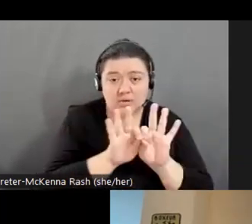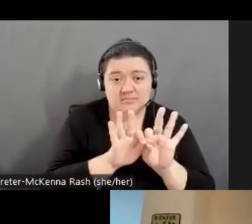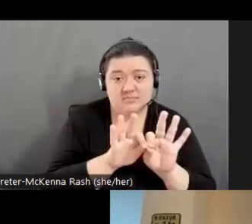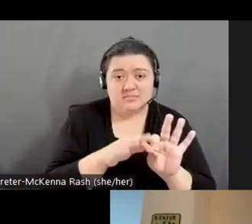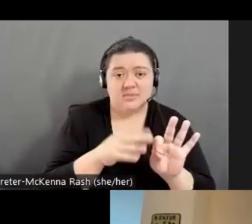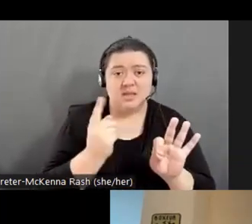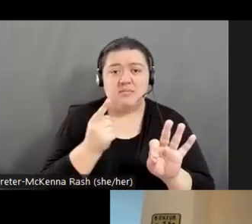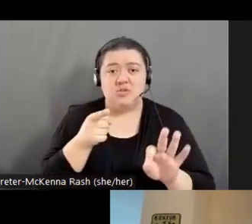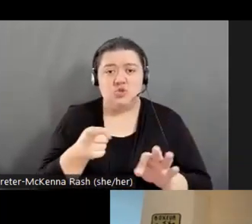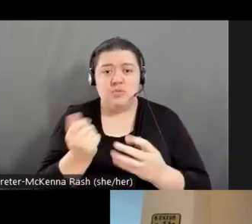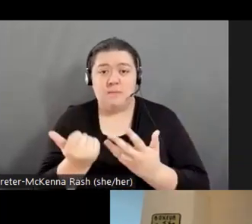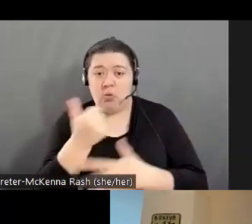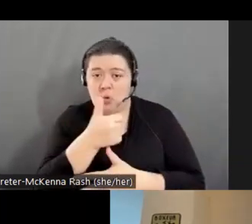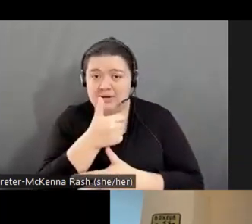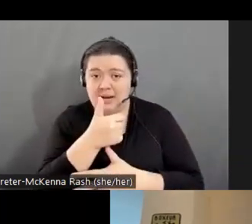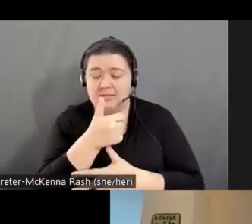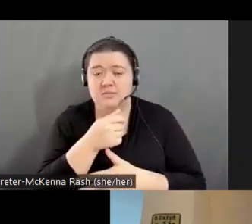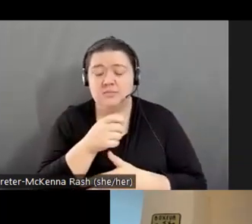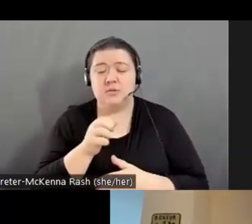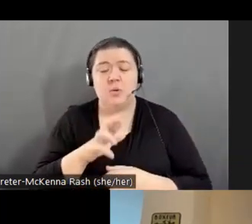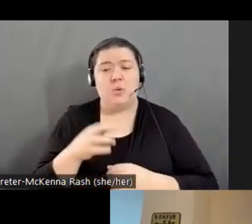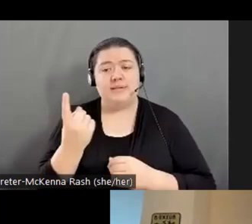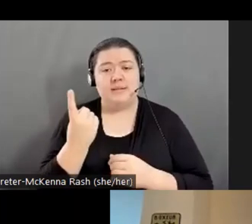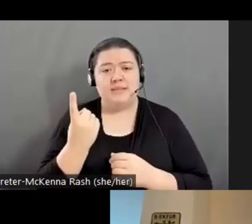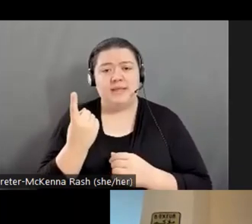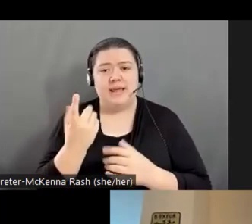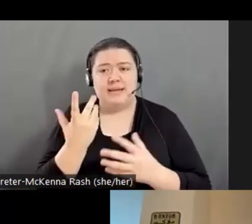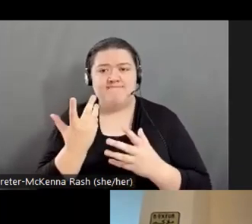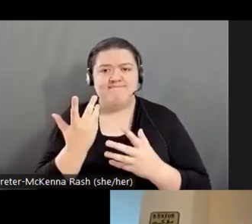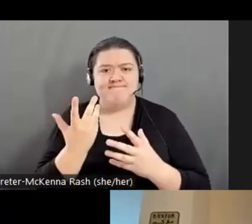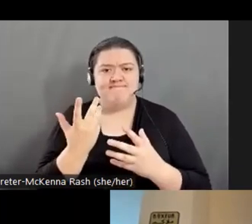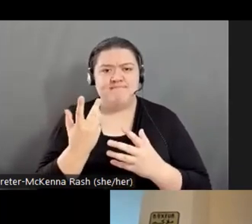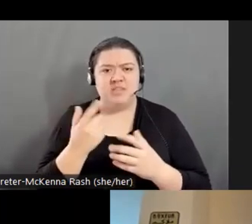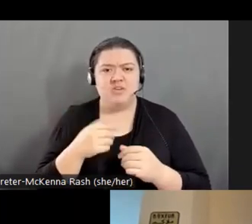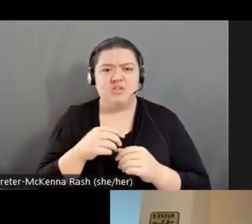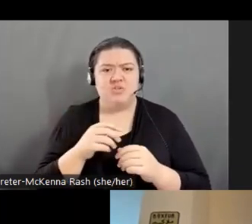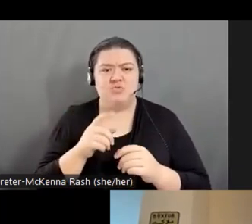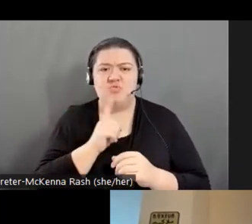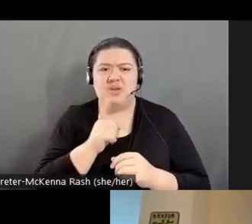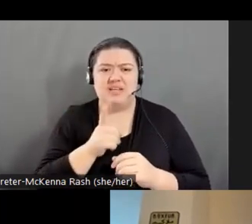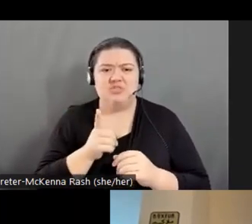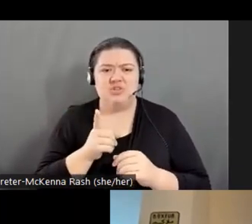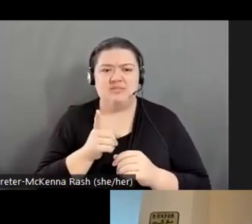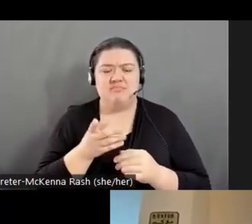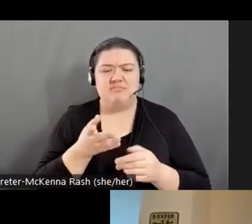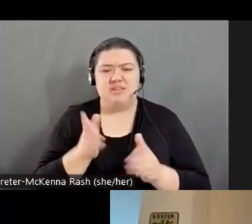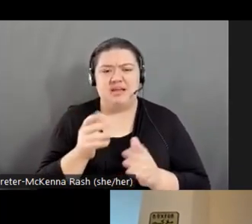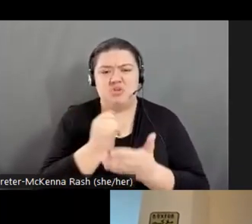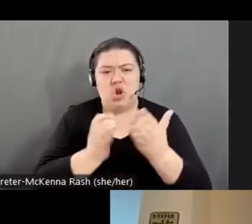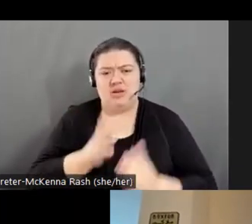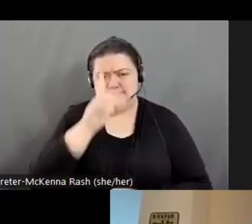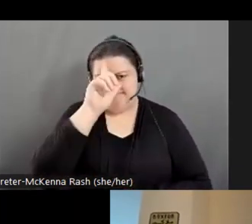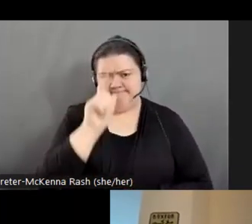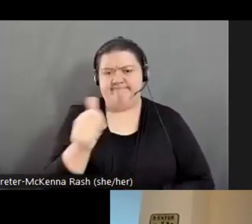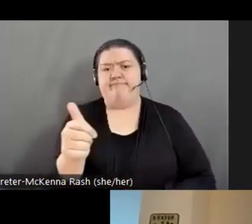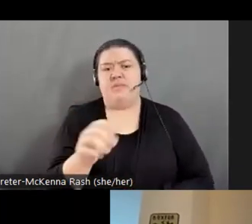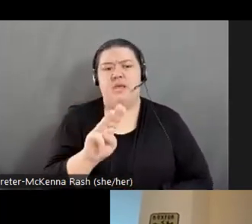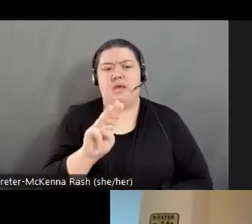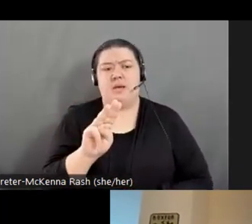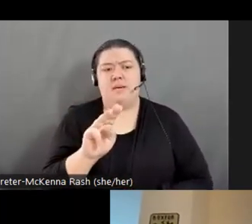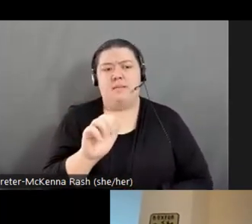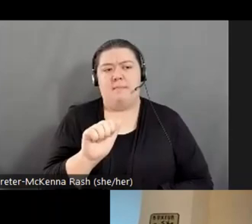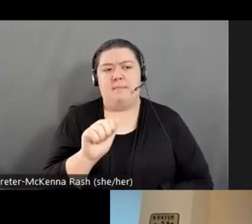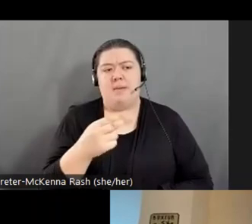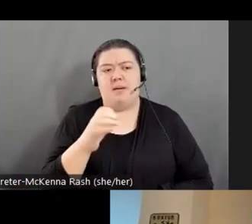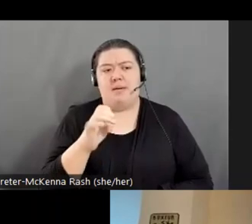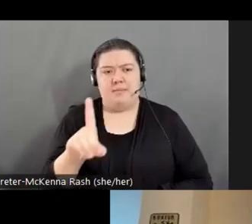guys really prioritize, or is it something that you sort of leave up to the artist to, or Mahmoud, in your case, you leave up to the artist